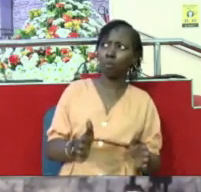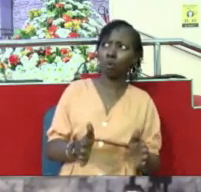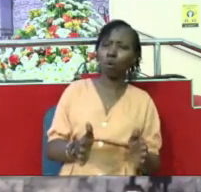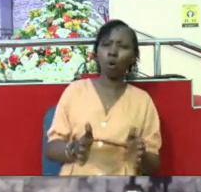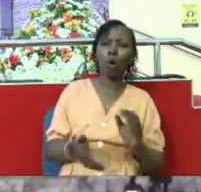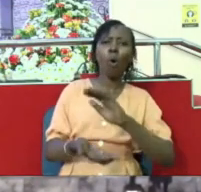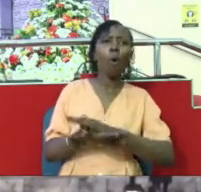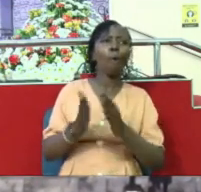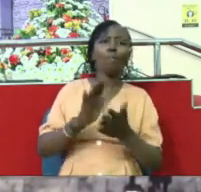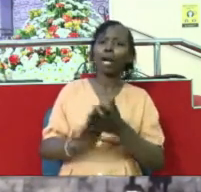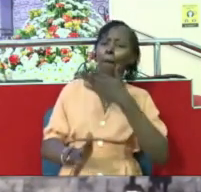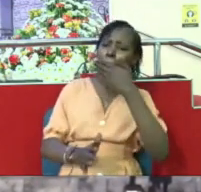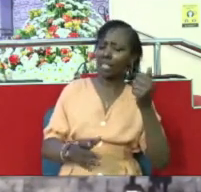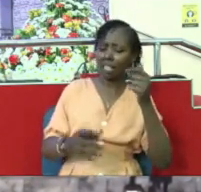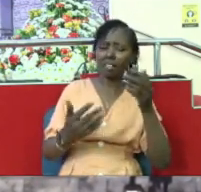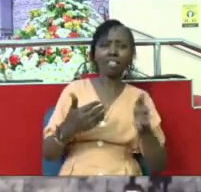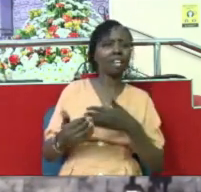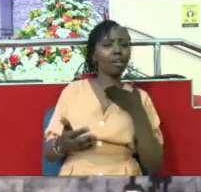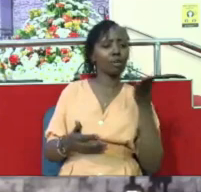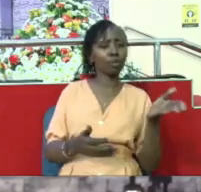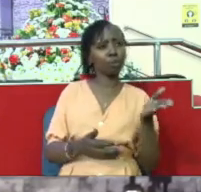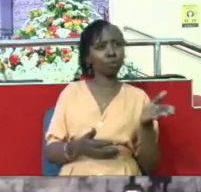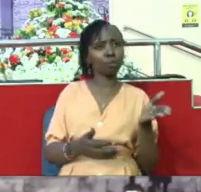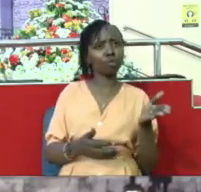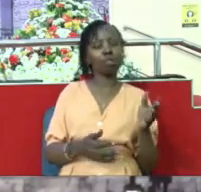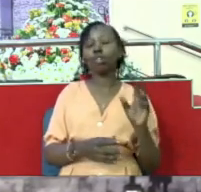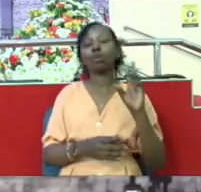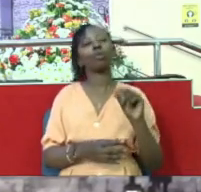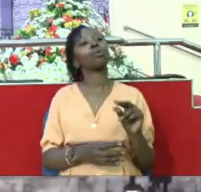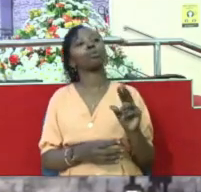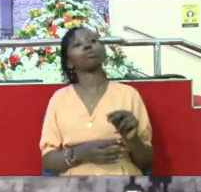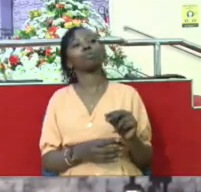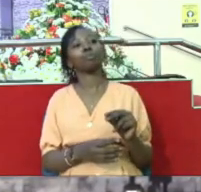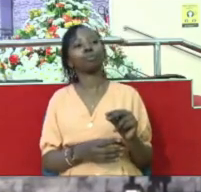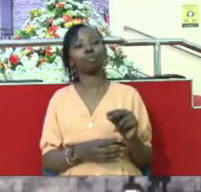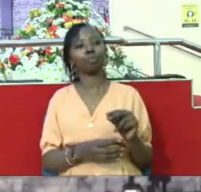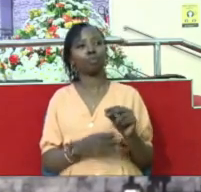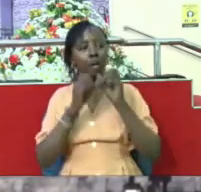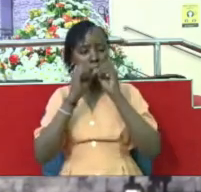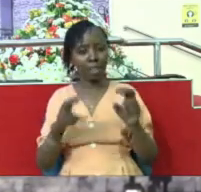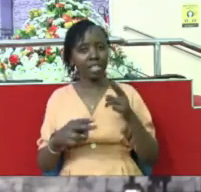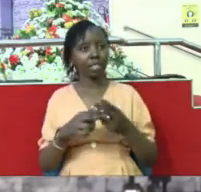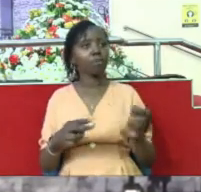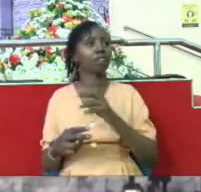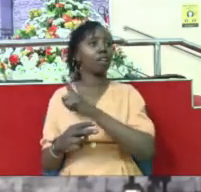become better than us? Of course not. Blessed be the name of the